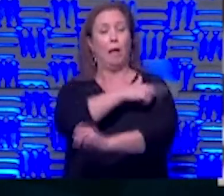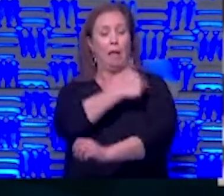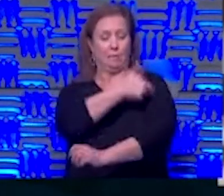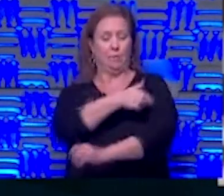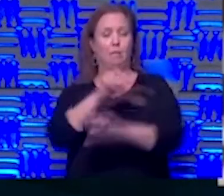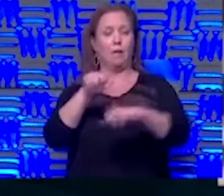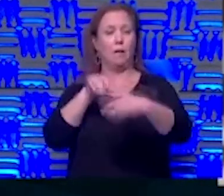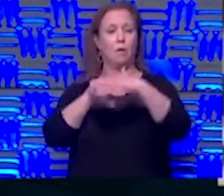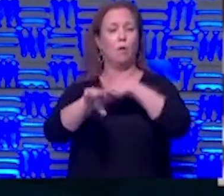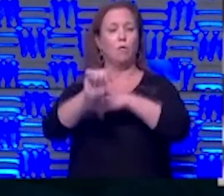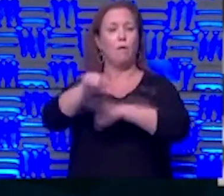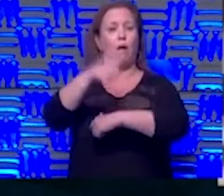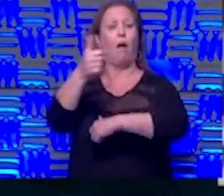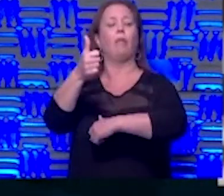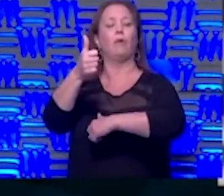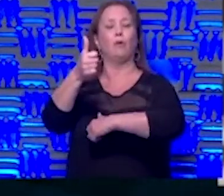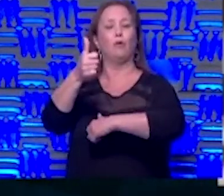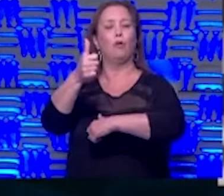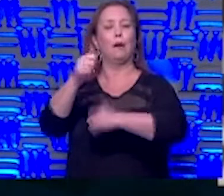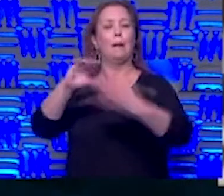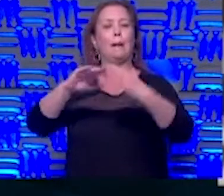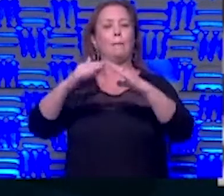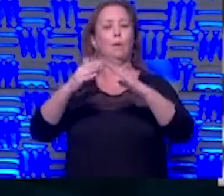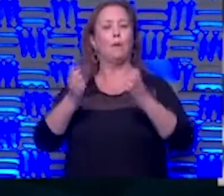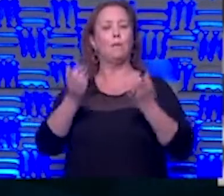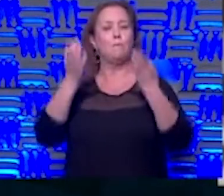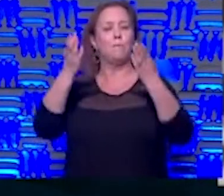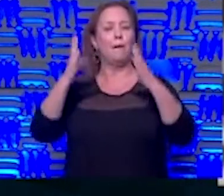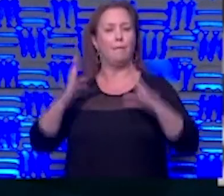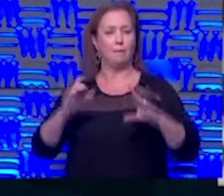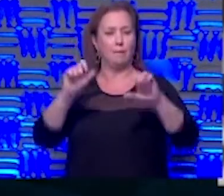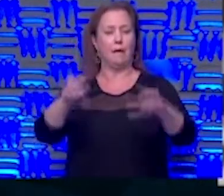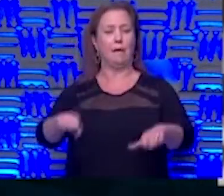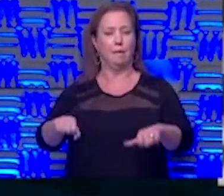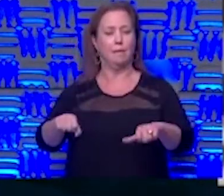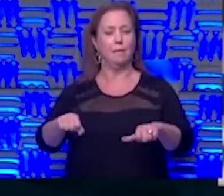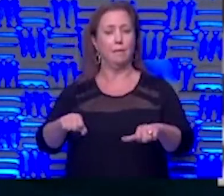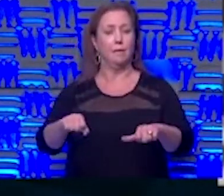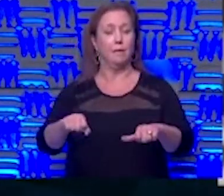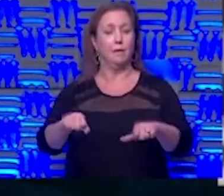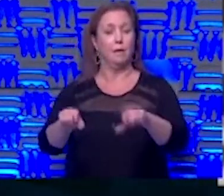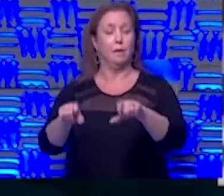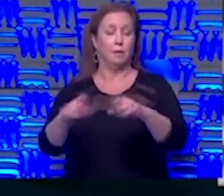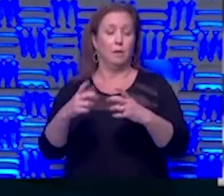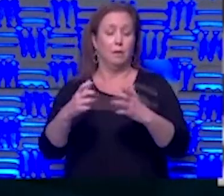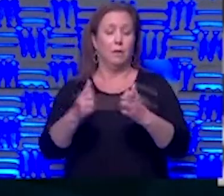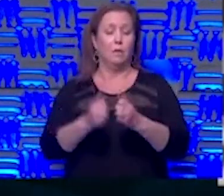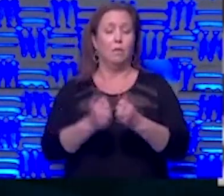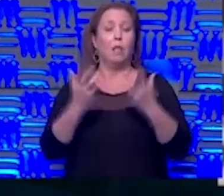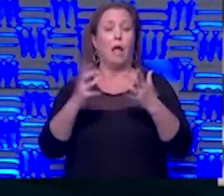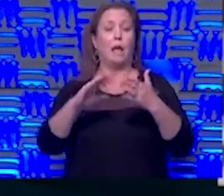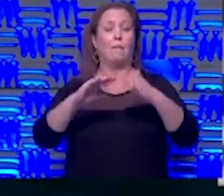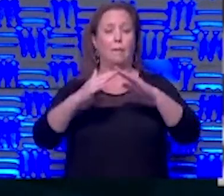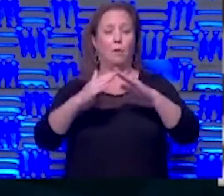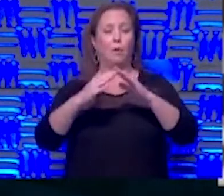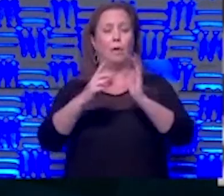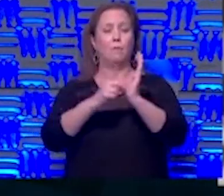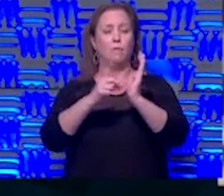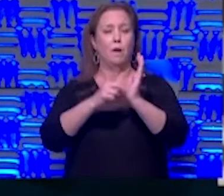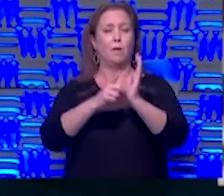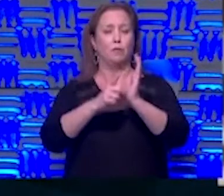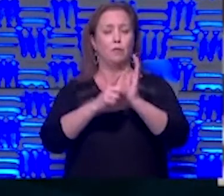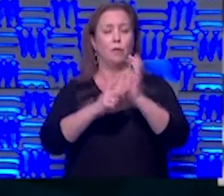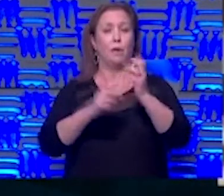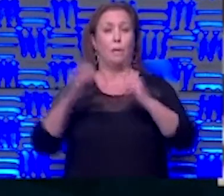or other community providers. And there are a lot of community providers that are back